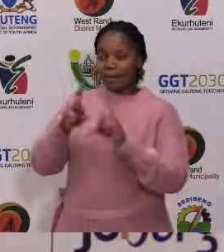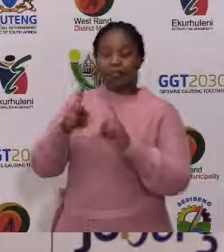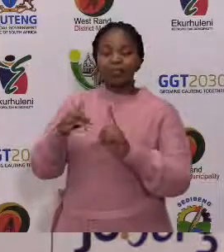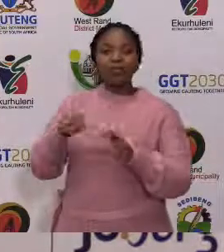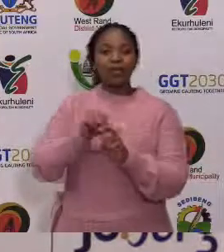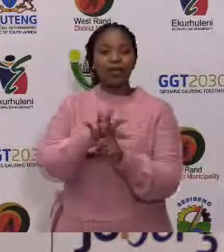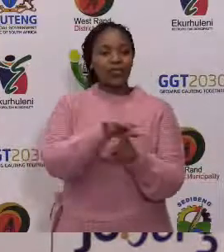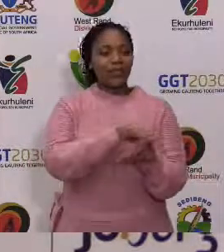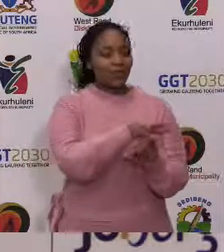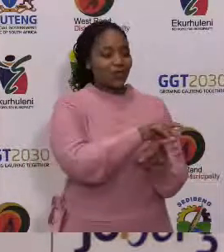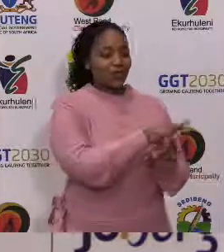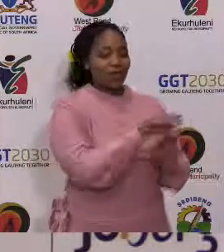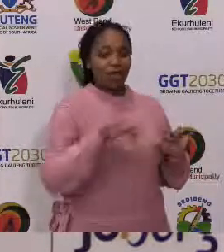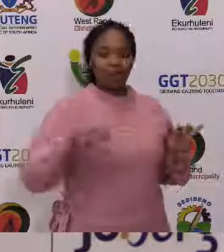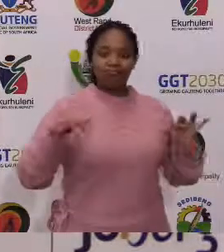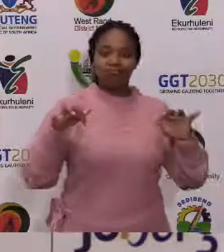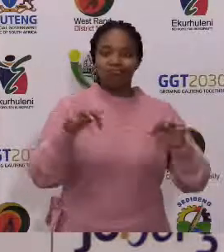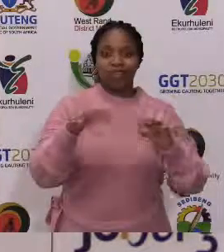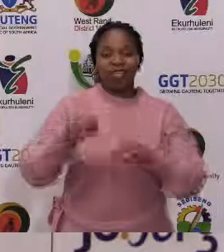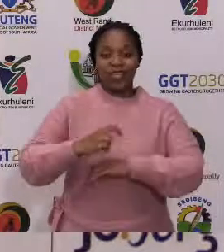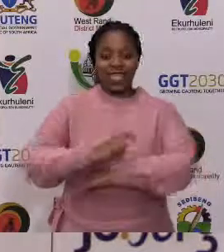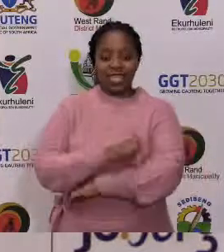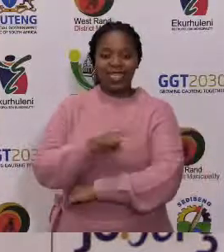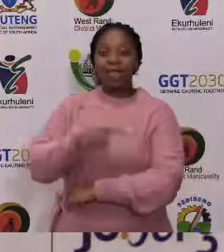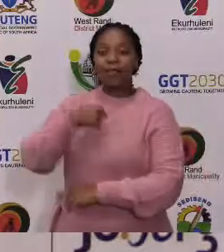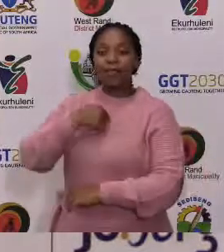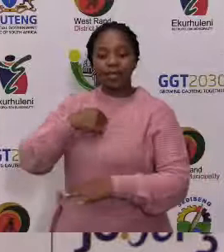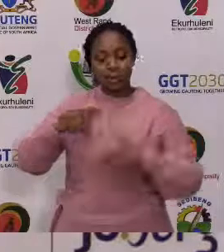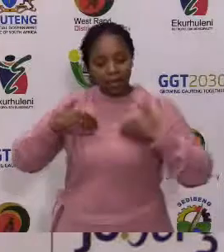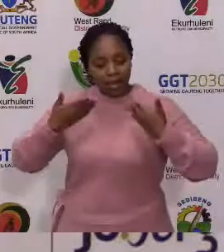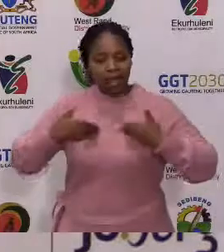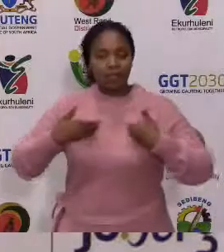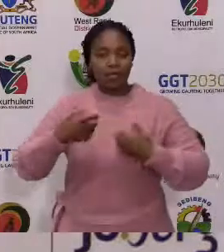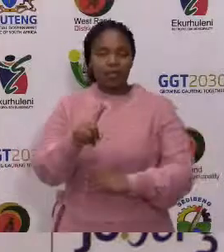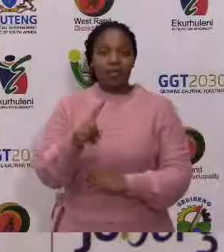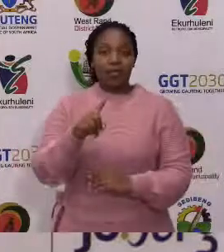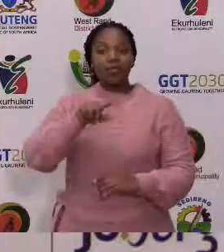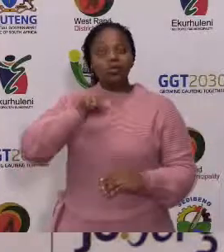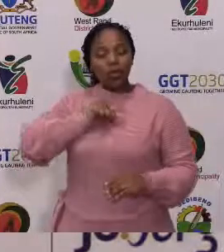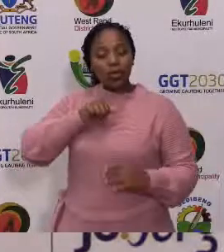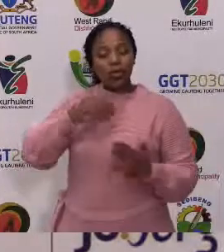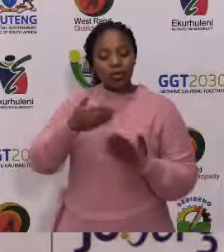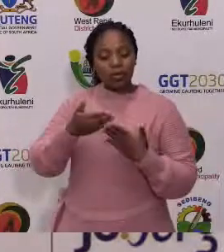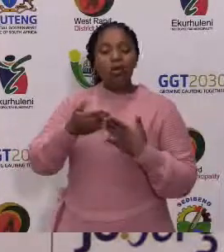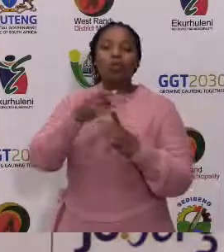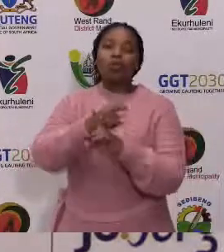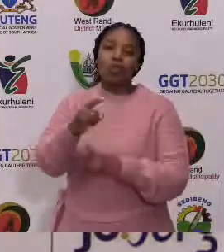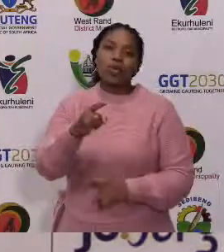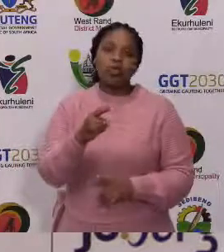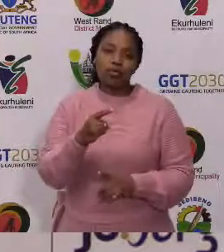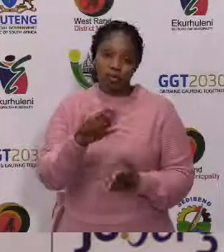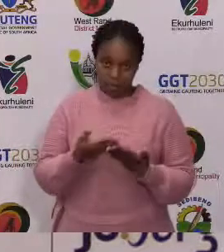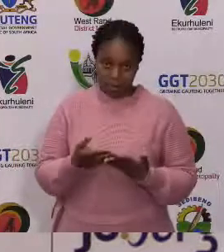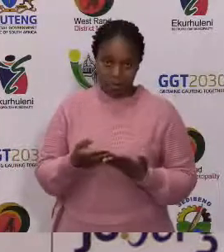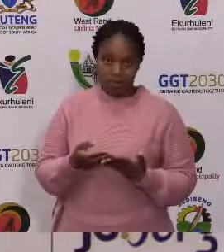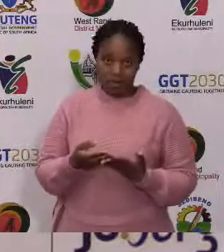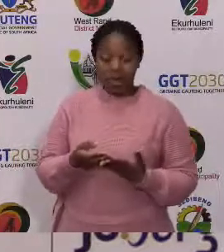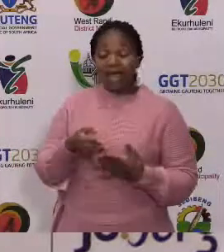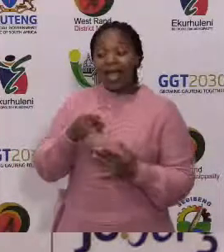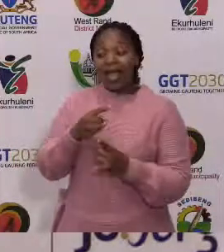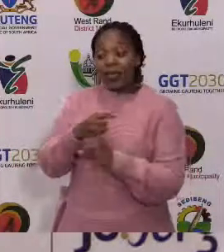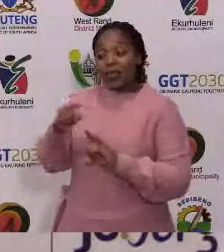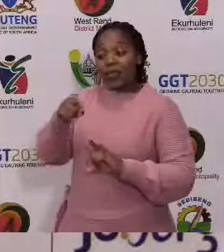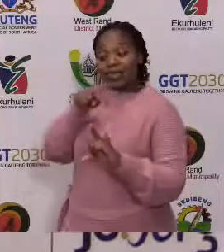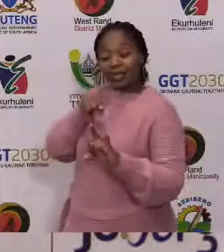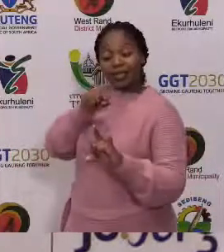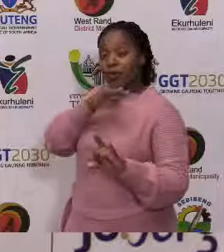So I'm quite happy that we can win. And winning doesn't mean